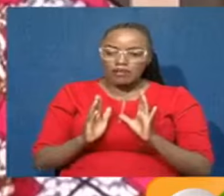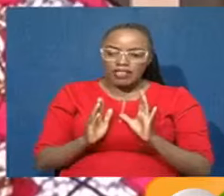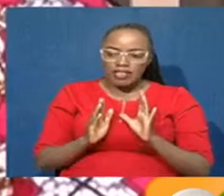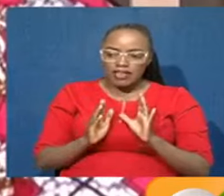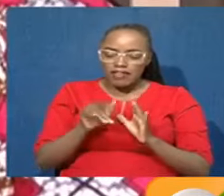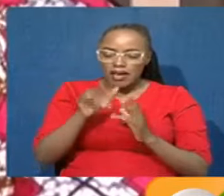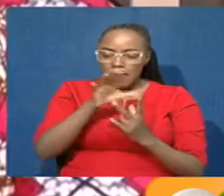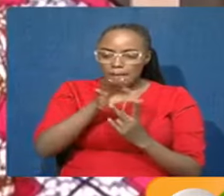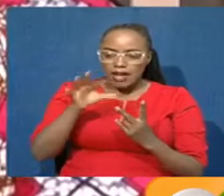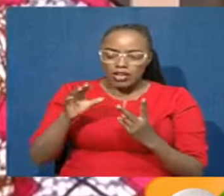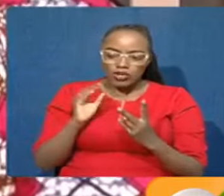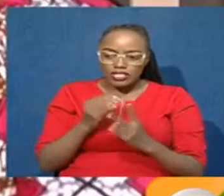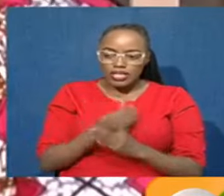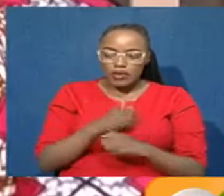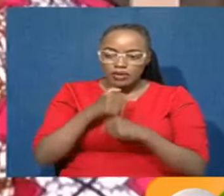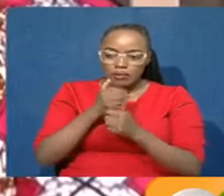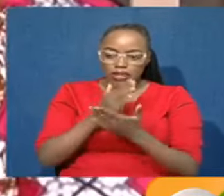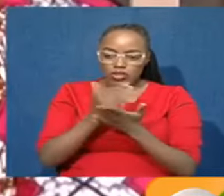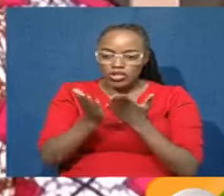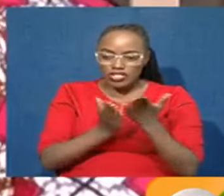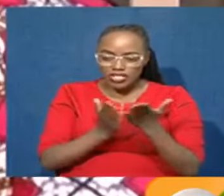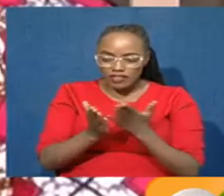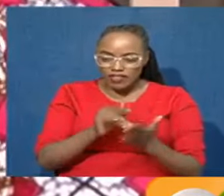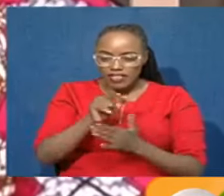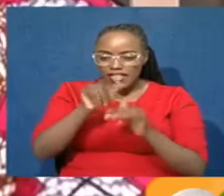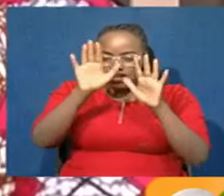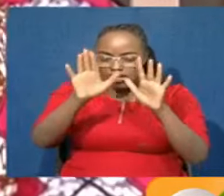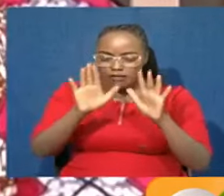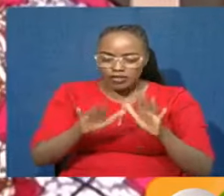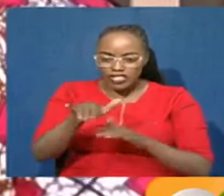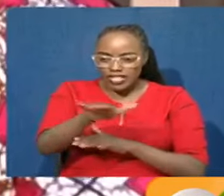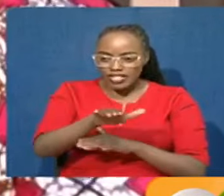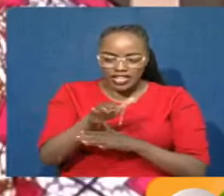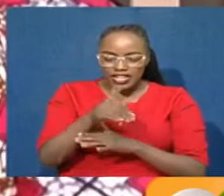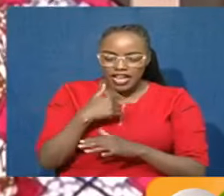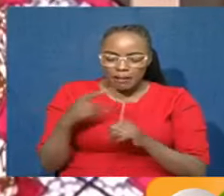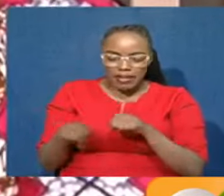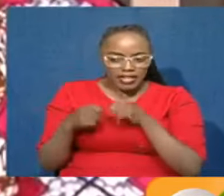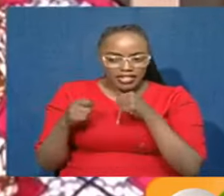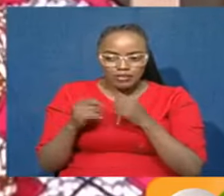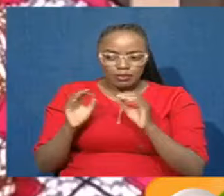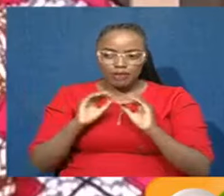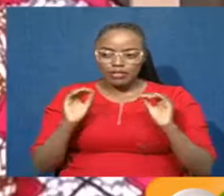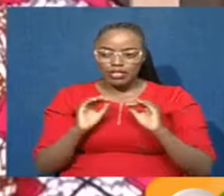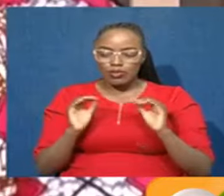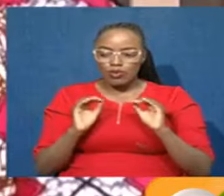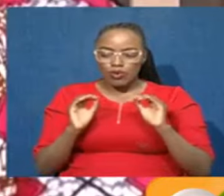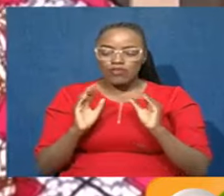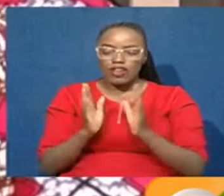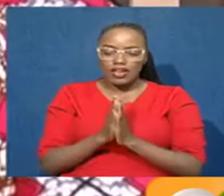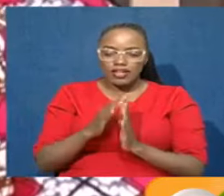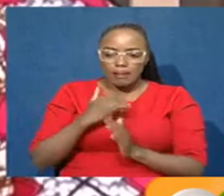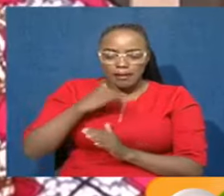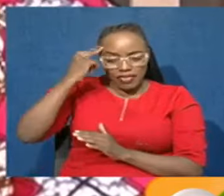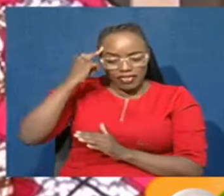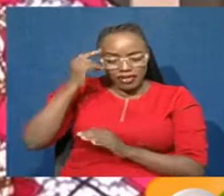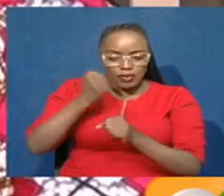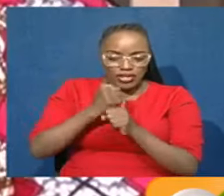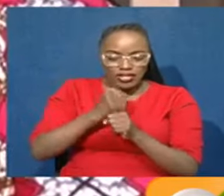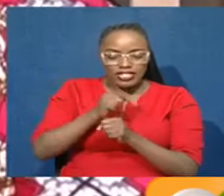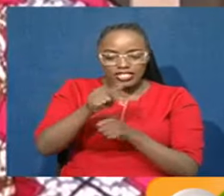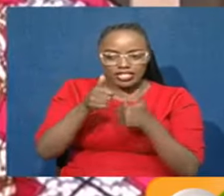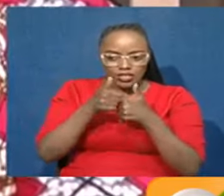our priority, to ensure that services in the critical areas was not disrupted. Okay. And I think we managed that pretty